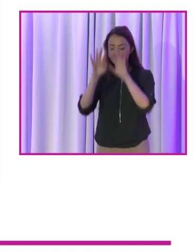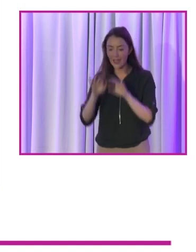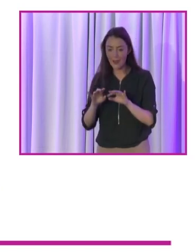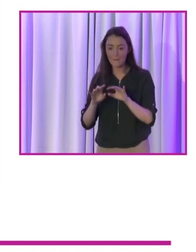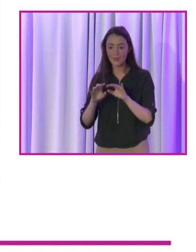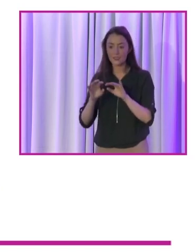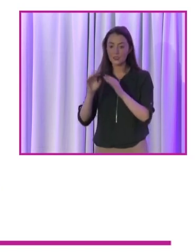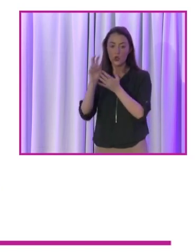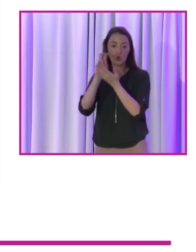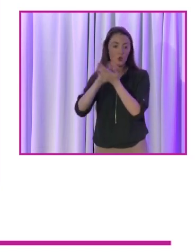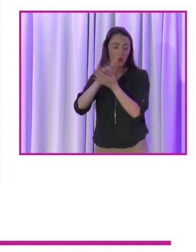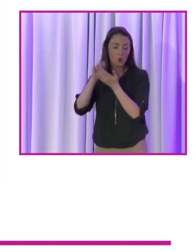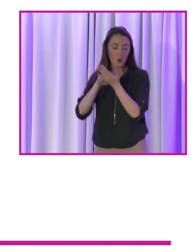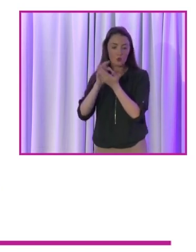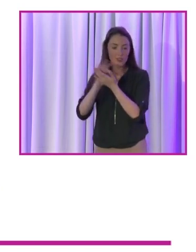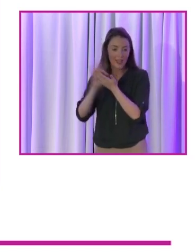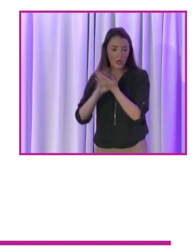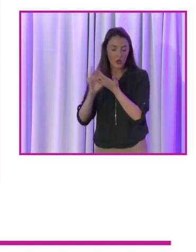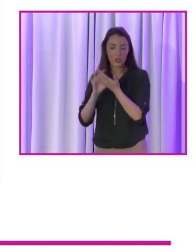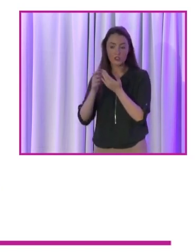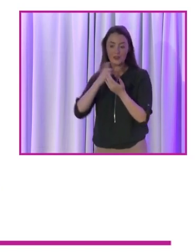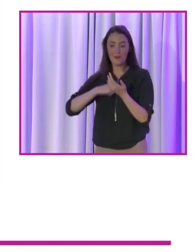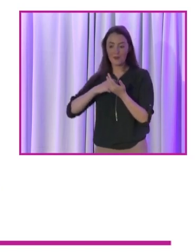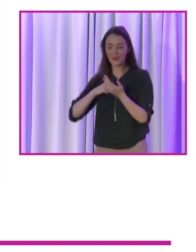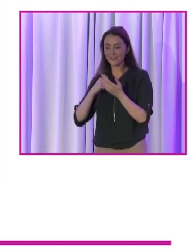takers, personal assistance support,